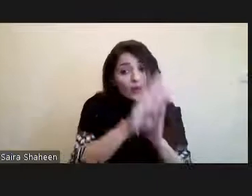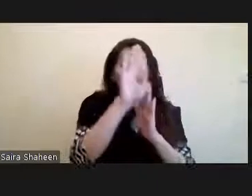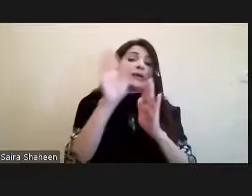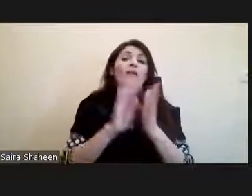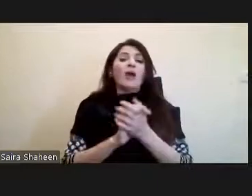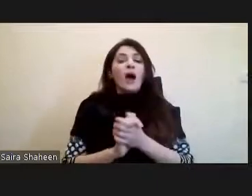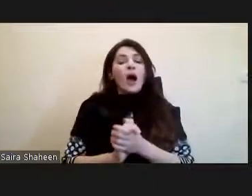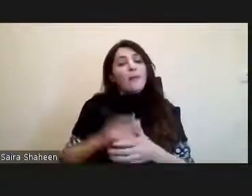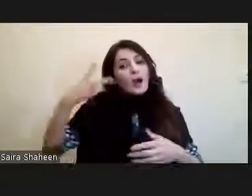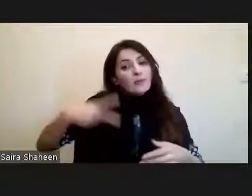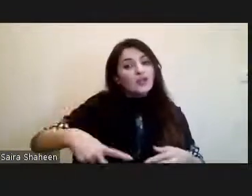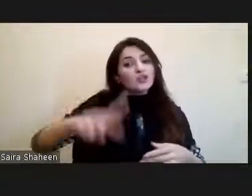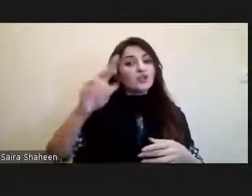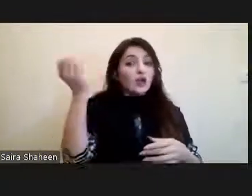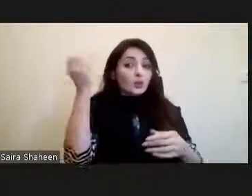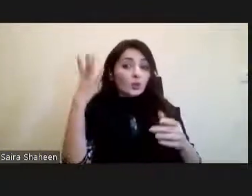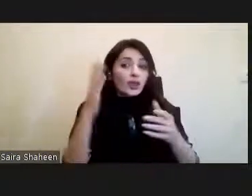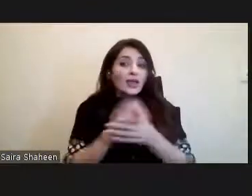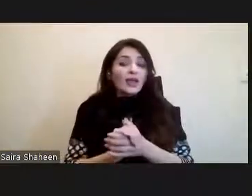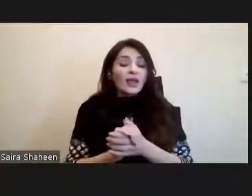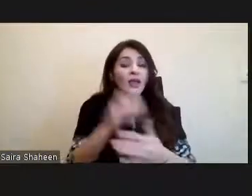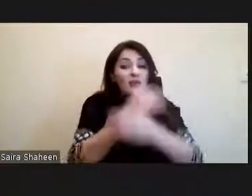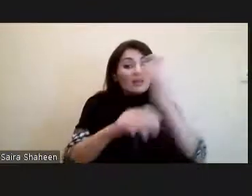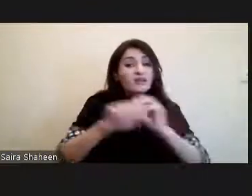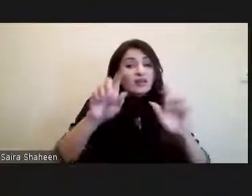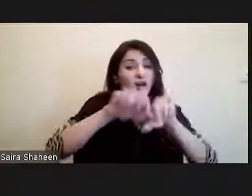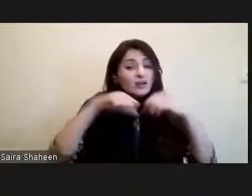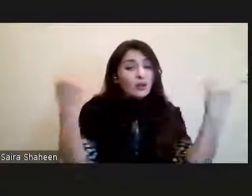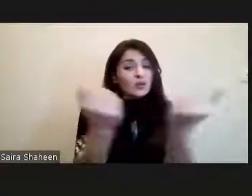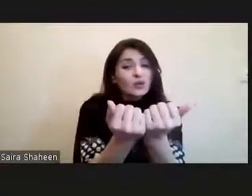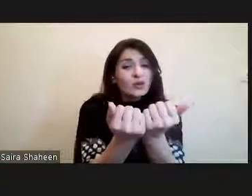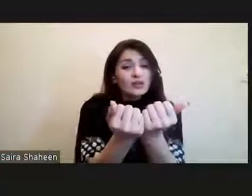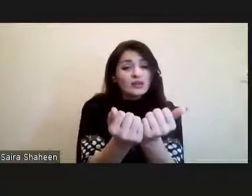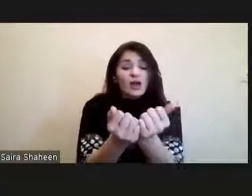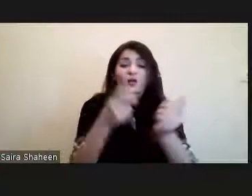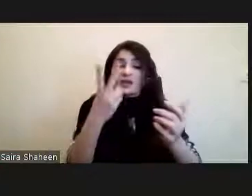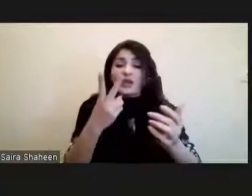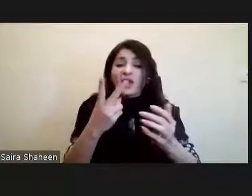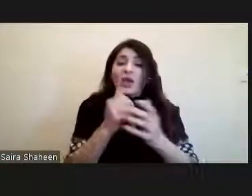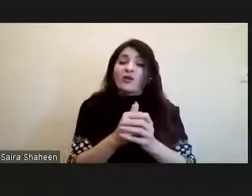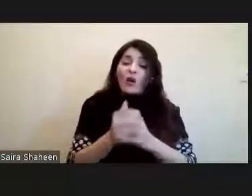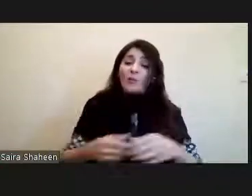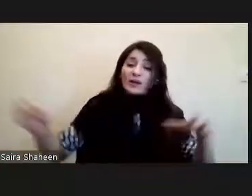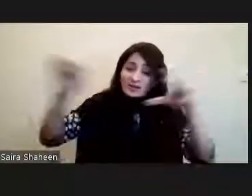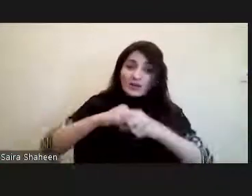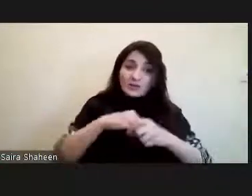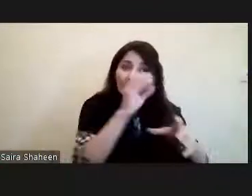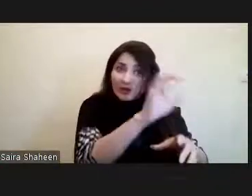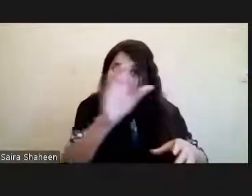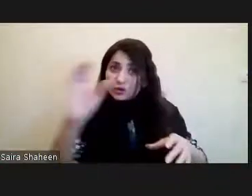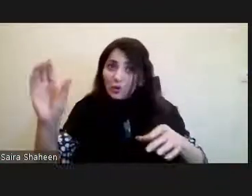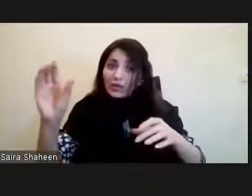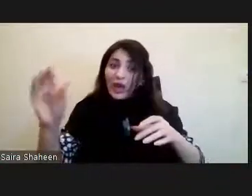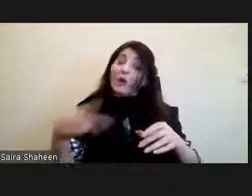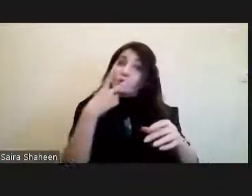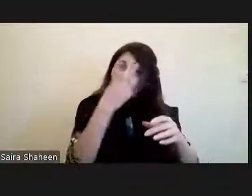of our products. Our engagement with disability communities around the world informs how we advocate, represent, and raise awareness of